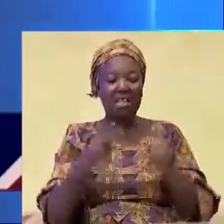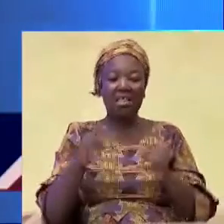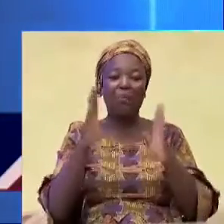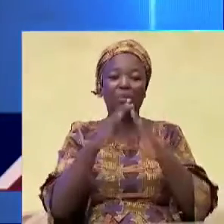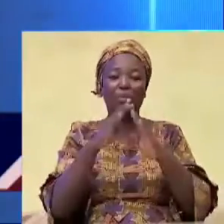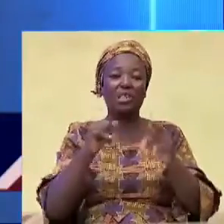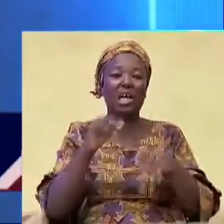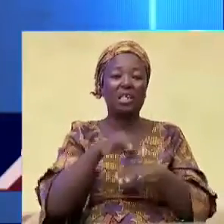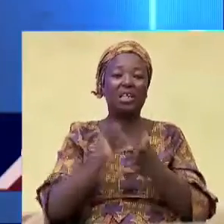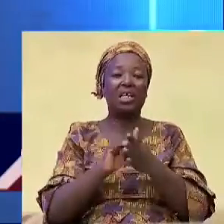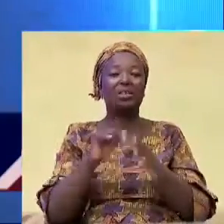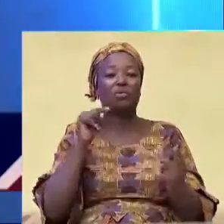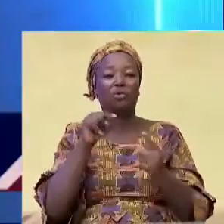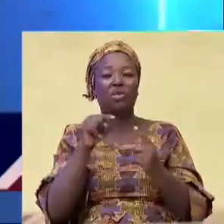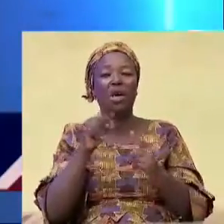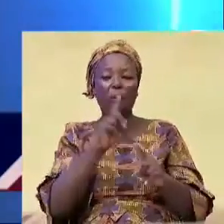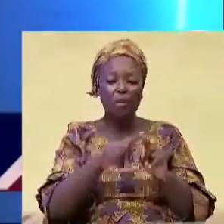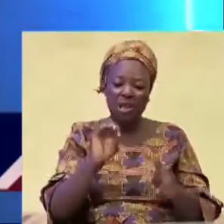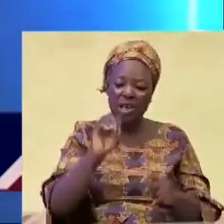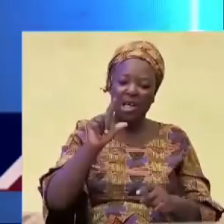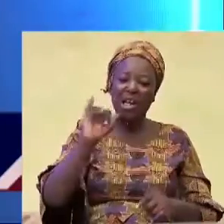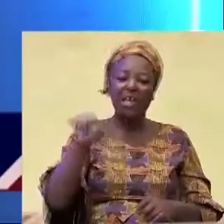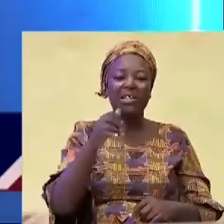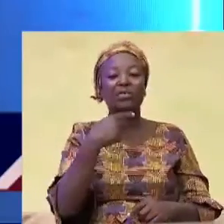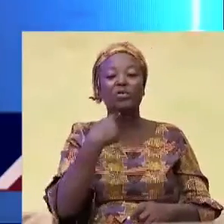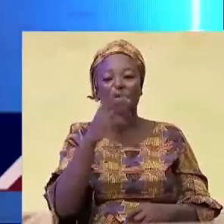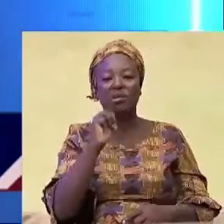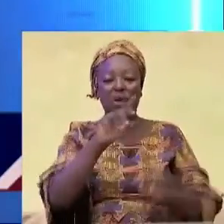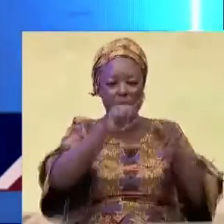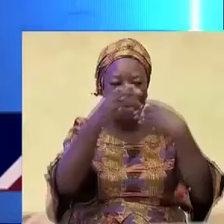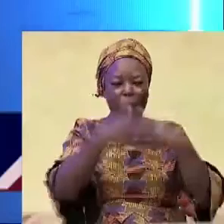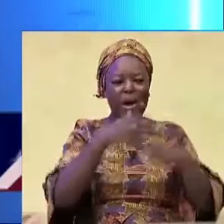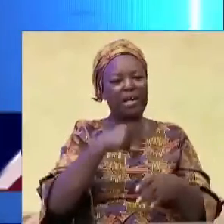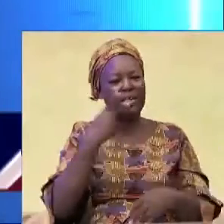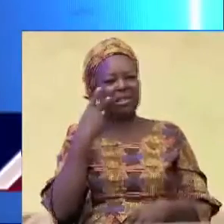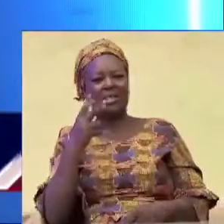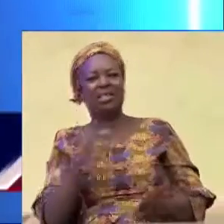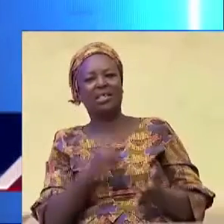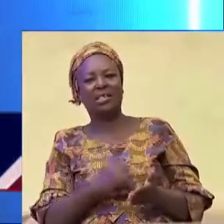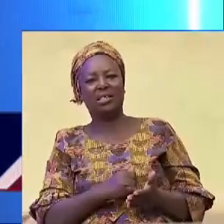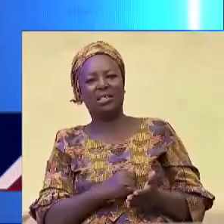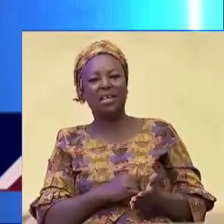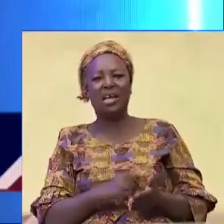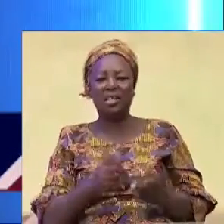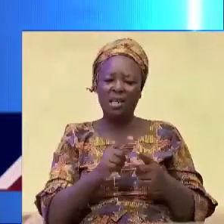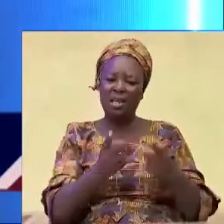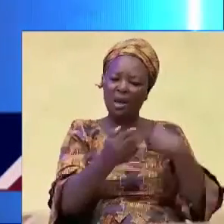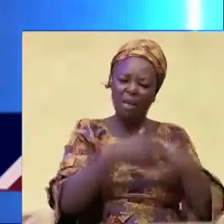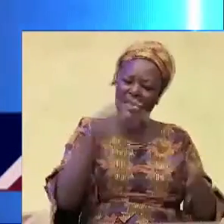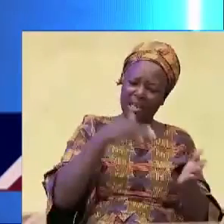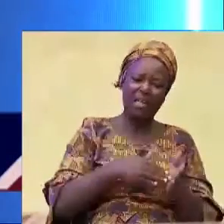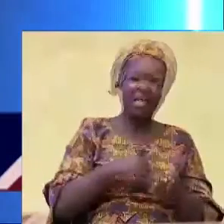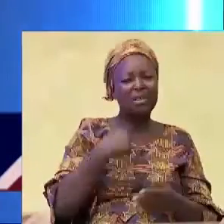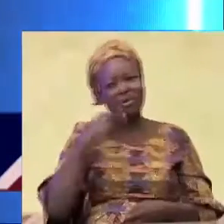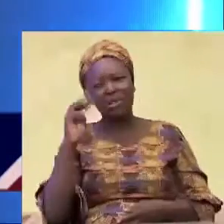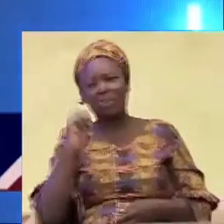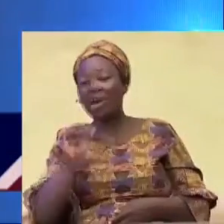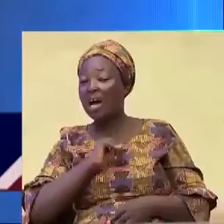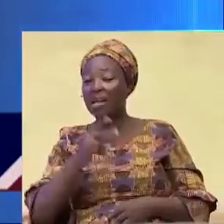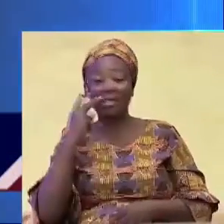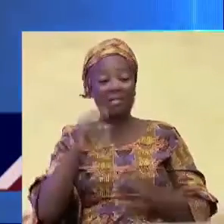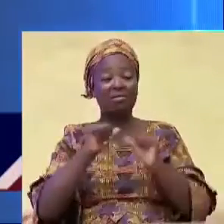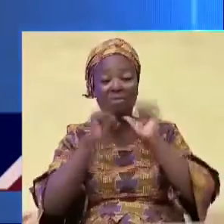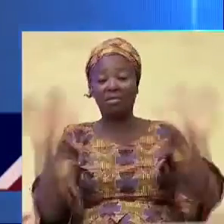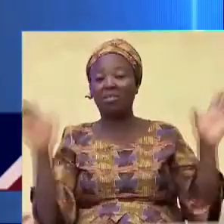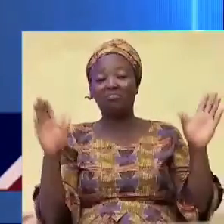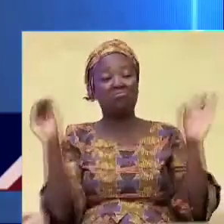point. But Elijah said, go and check up again. He came back and said, I see